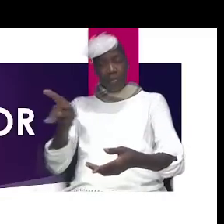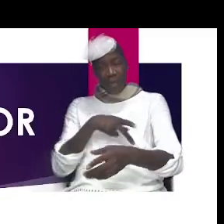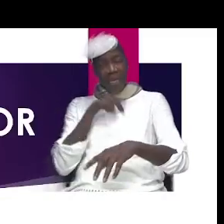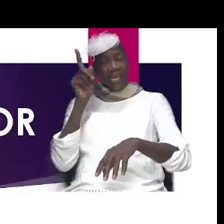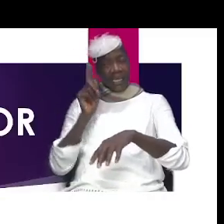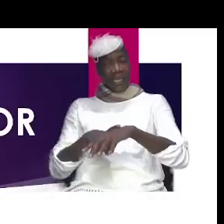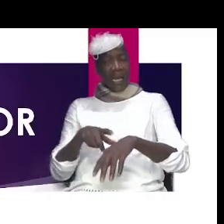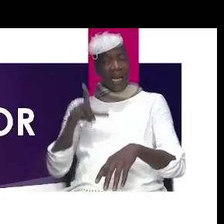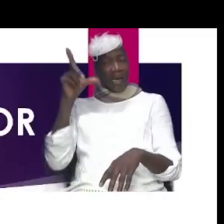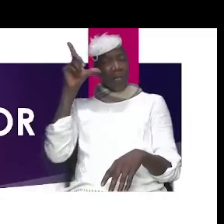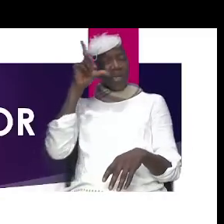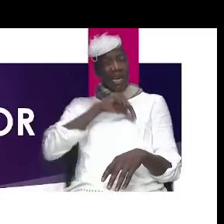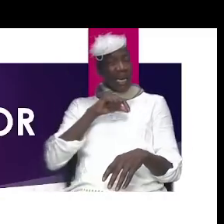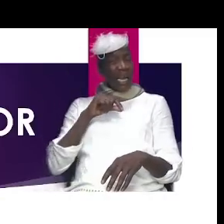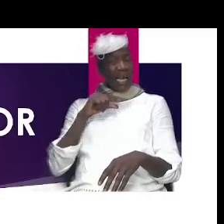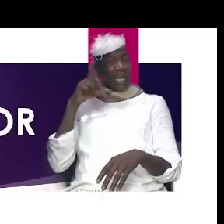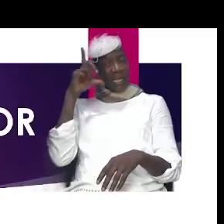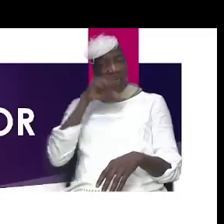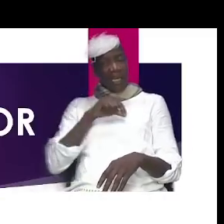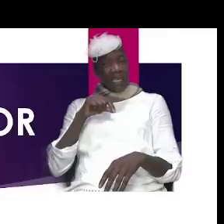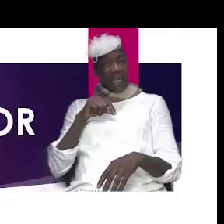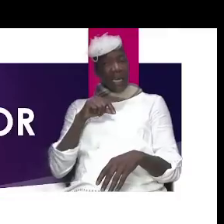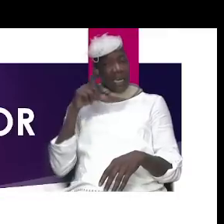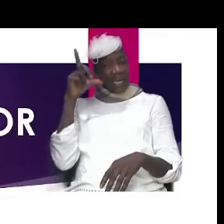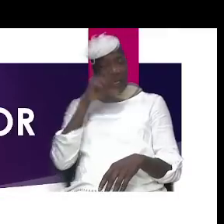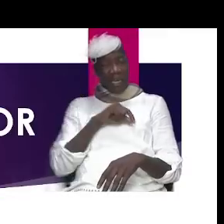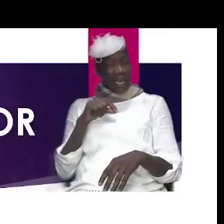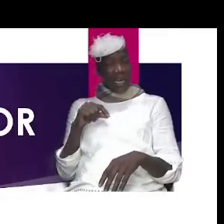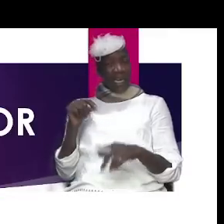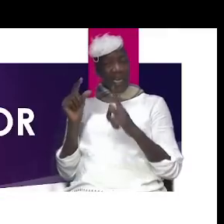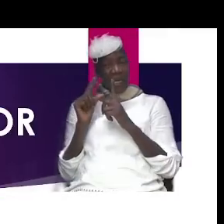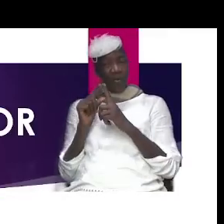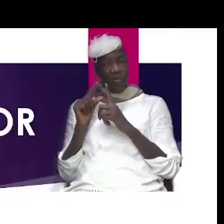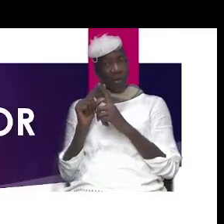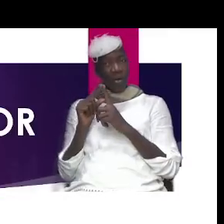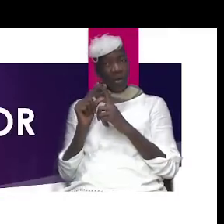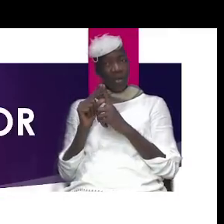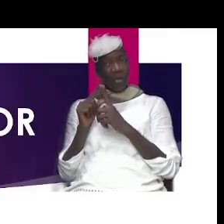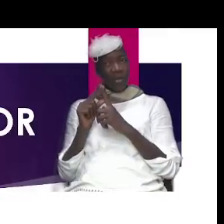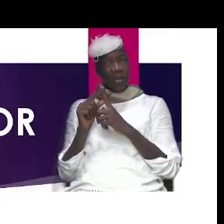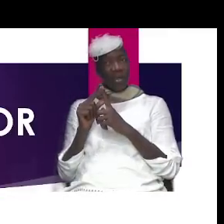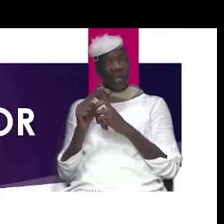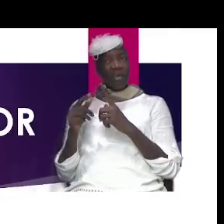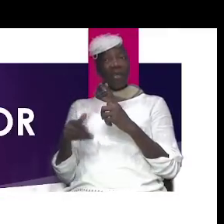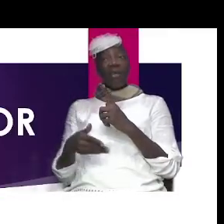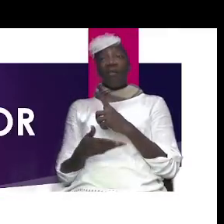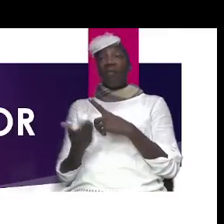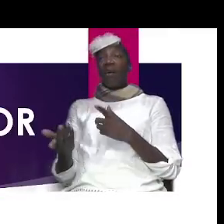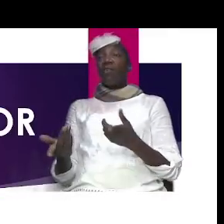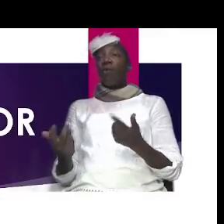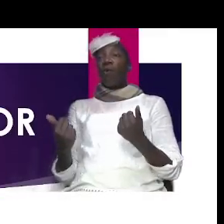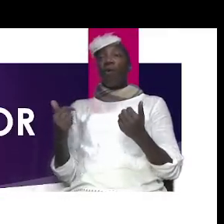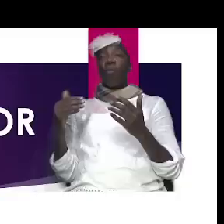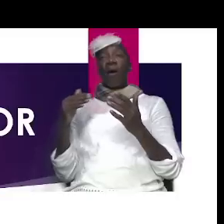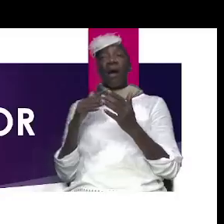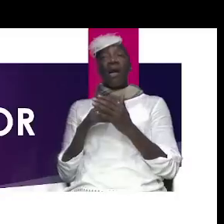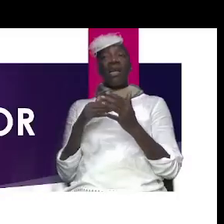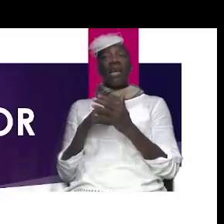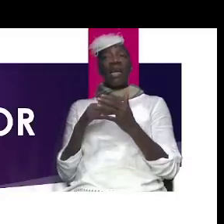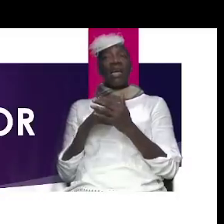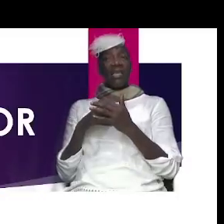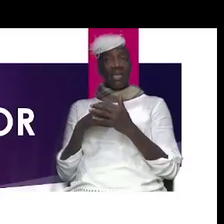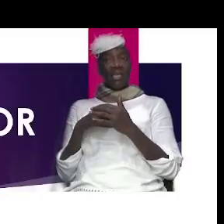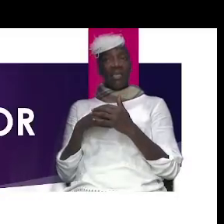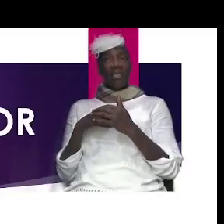and the lying words and the deceiving words, brothers and sisters, they are going to come up again. Make no